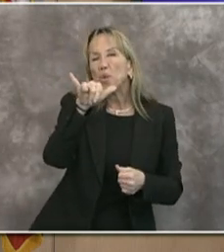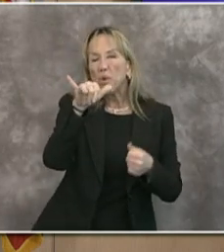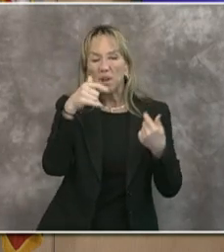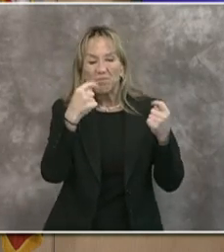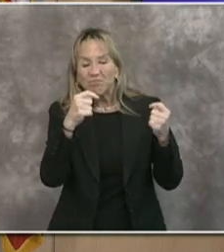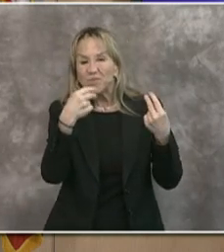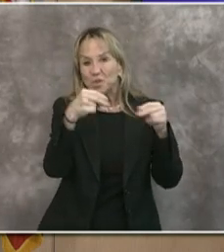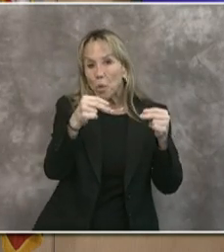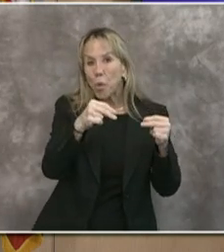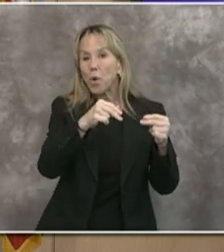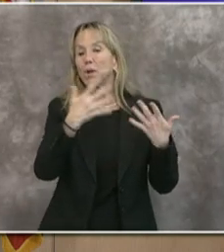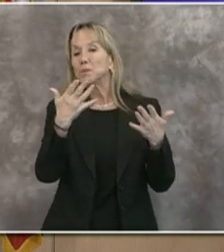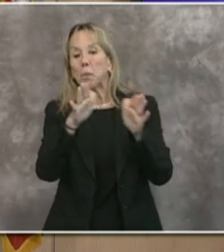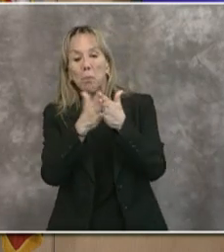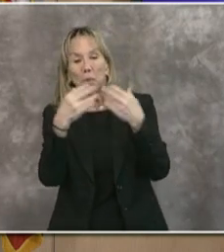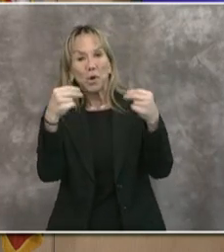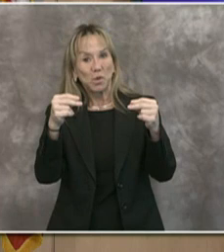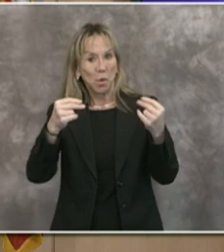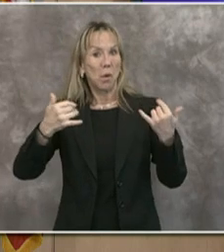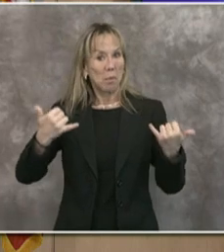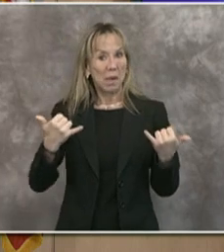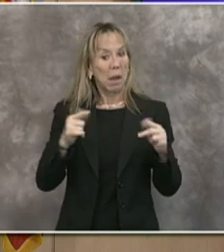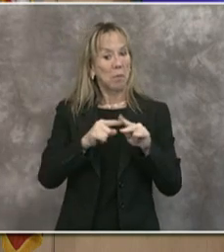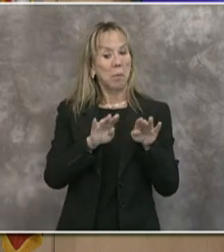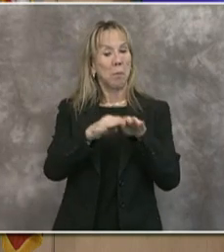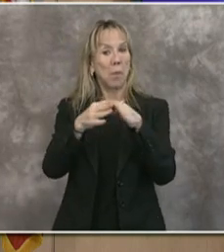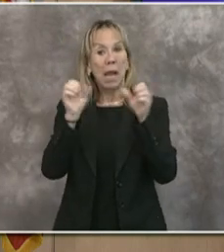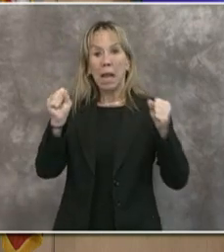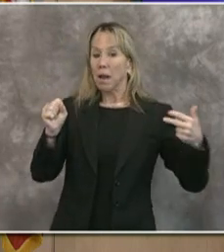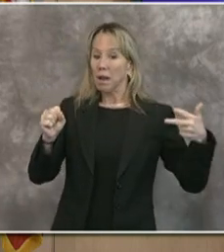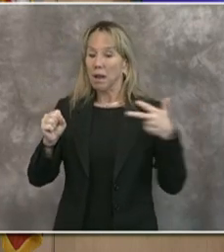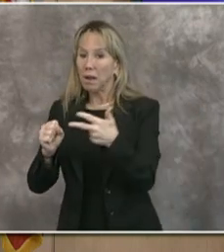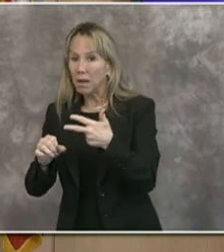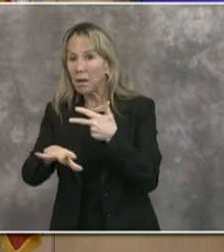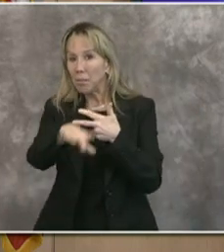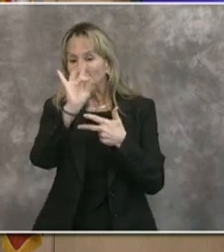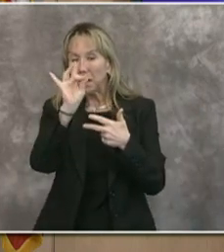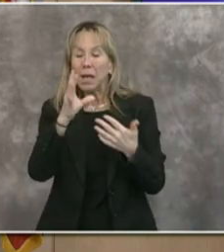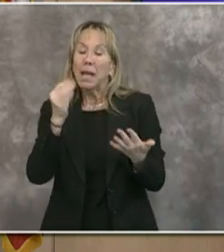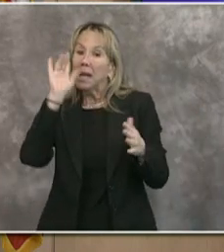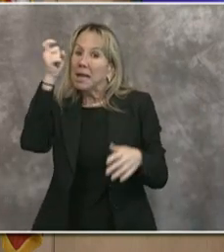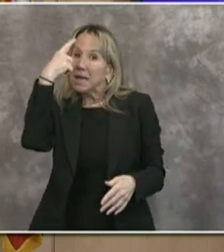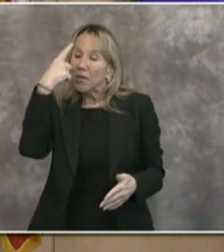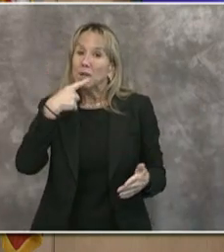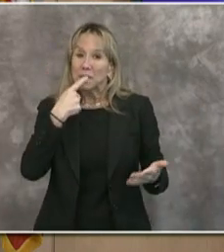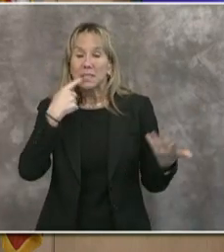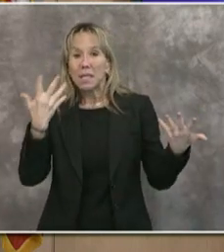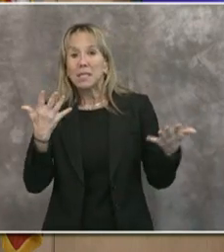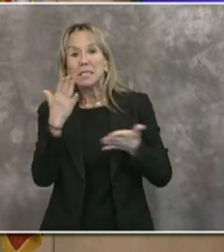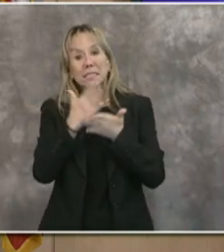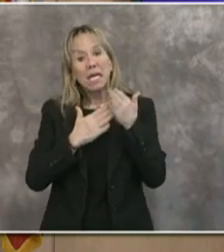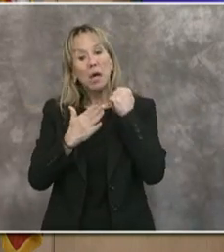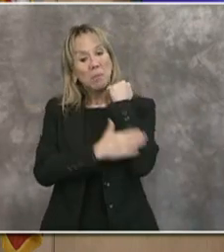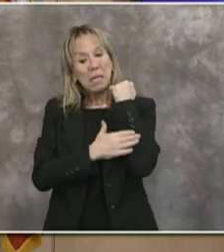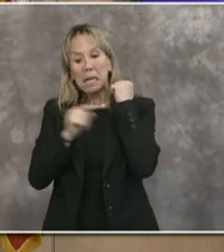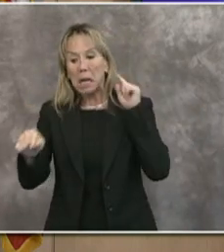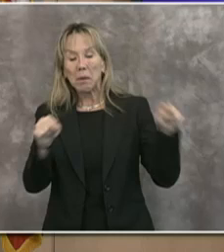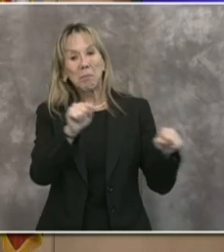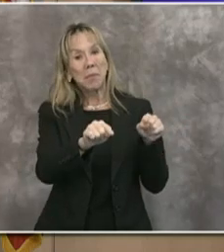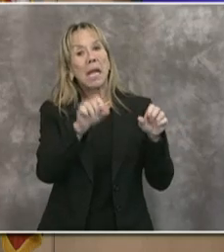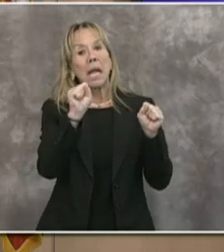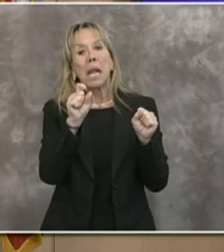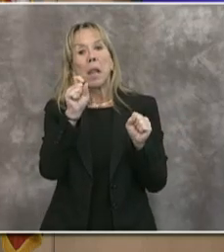bookstores, things like that. We think that is appropriate. And the governor said there could be additional flexibility provided to counties to move a little further in stage